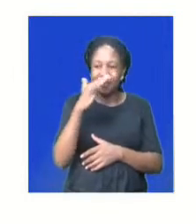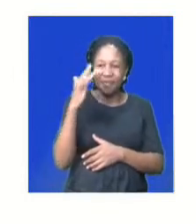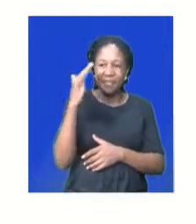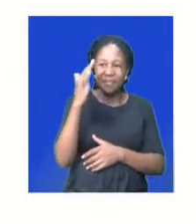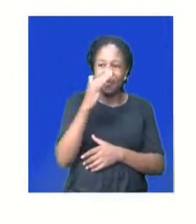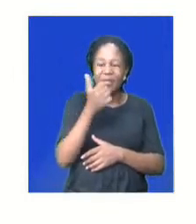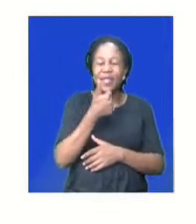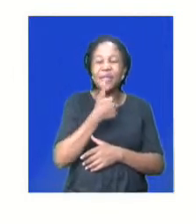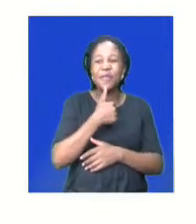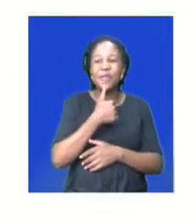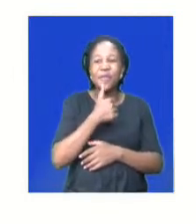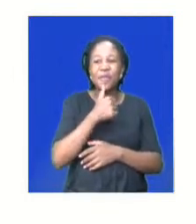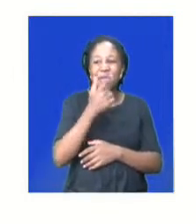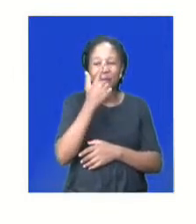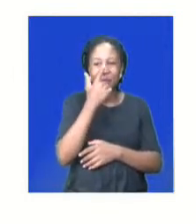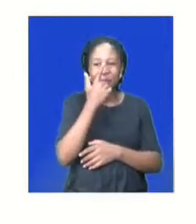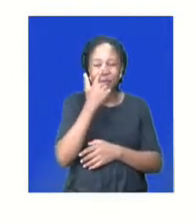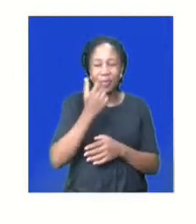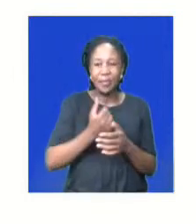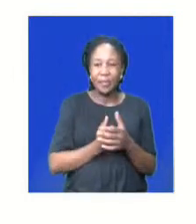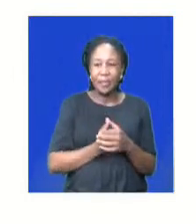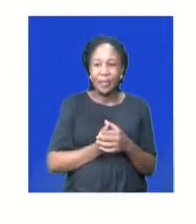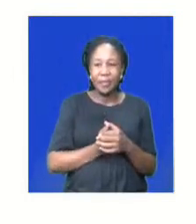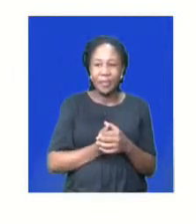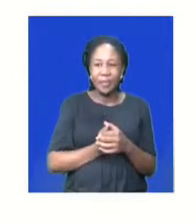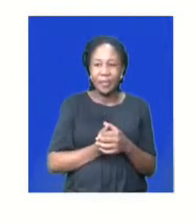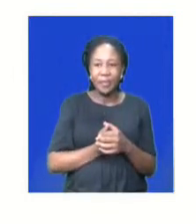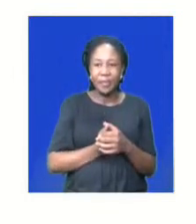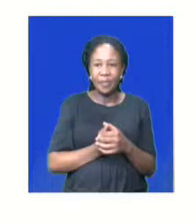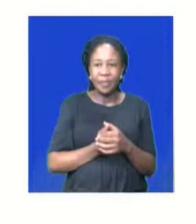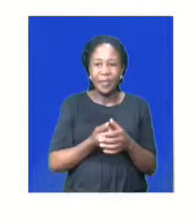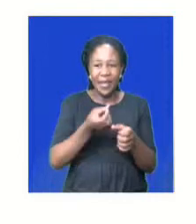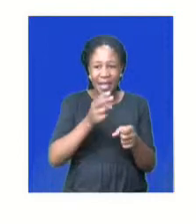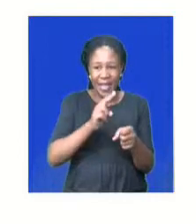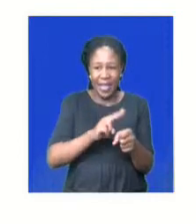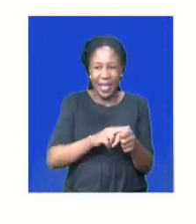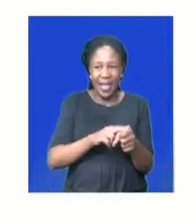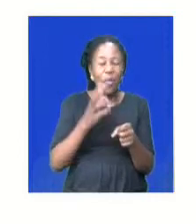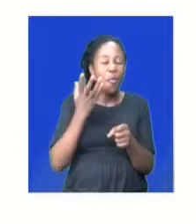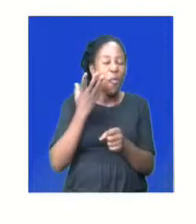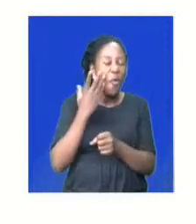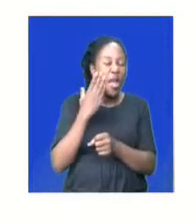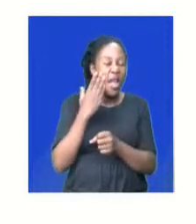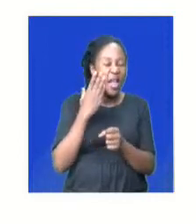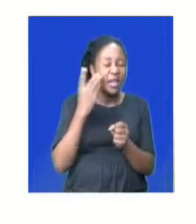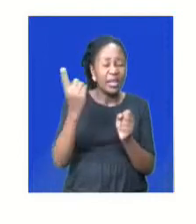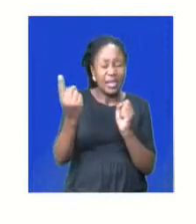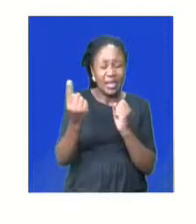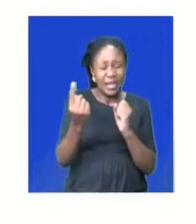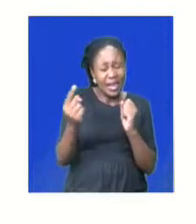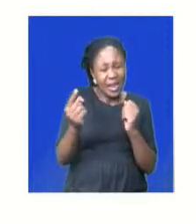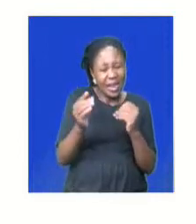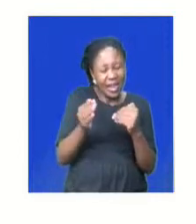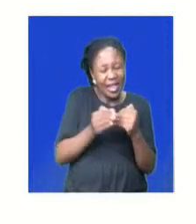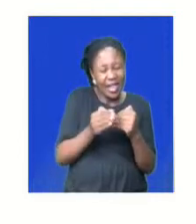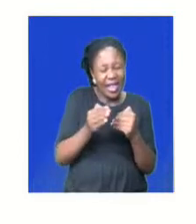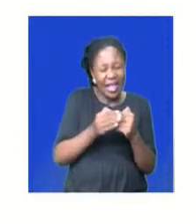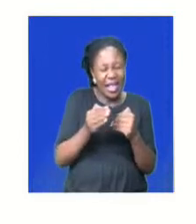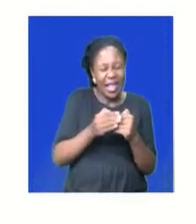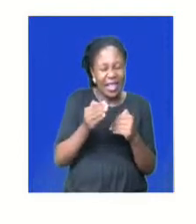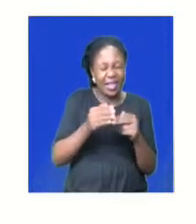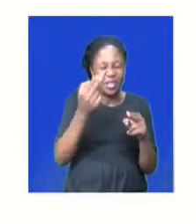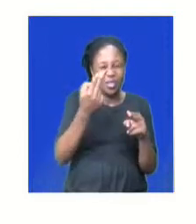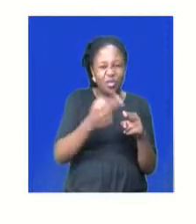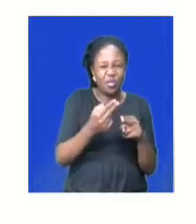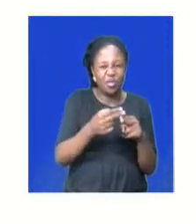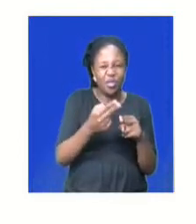for smelling. Okay, when you come next to the toilet, it's your nose that will tell you,